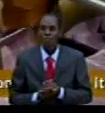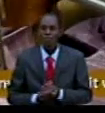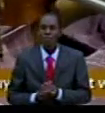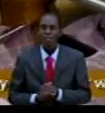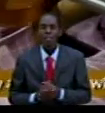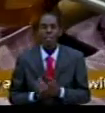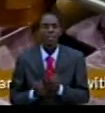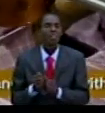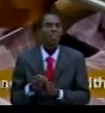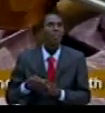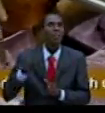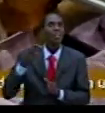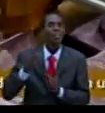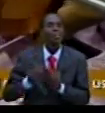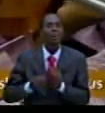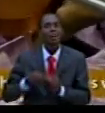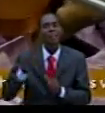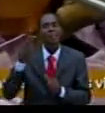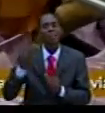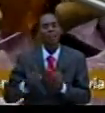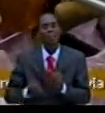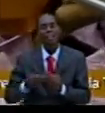Your hands.